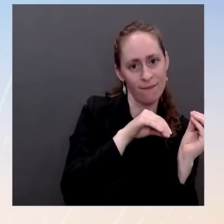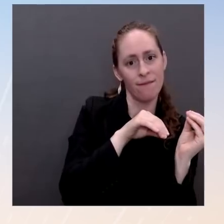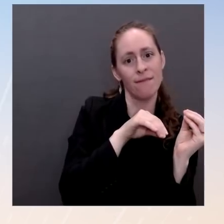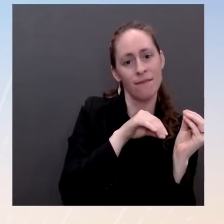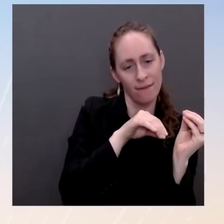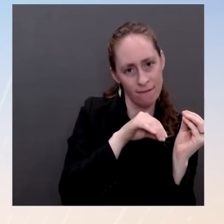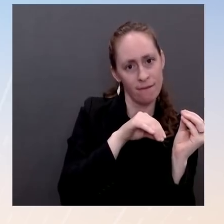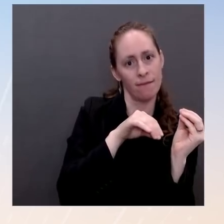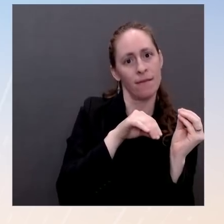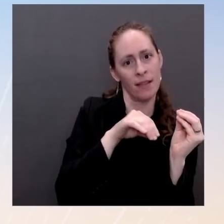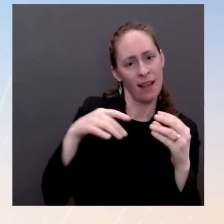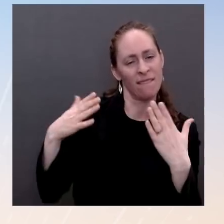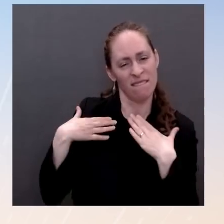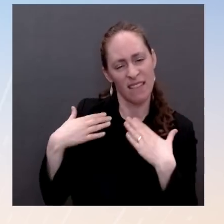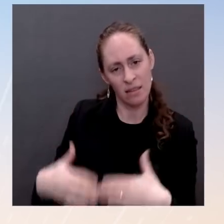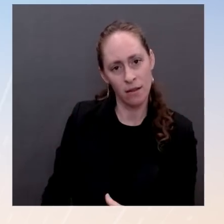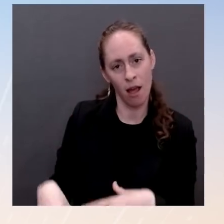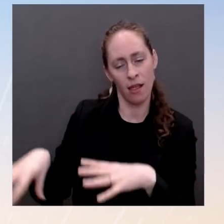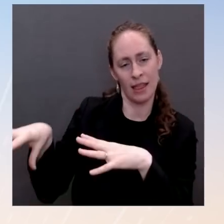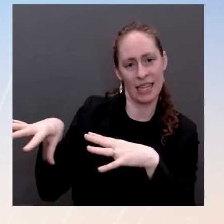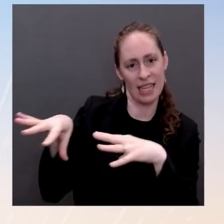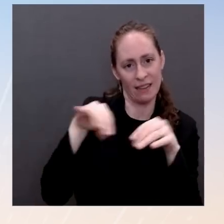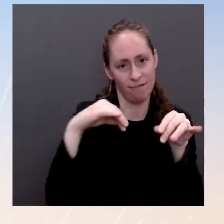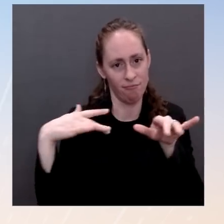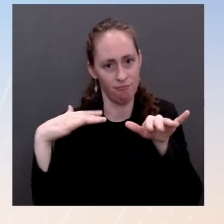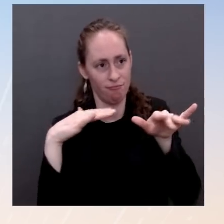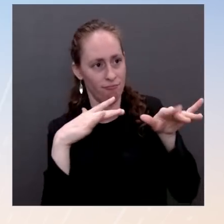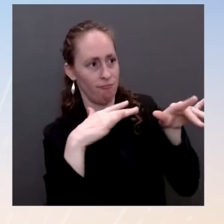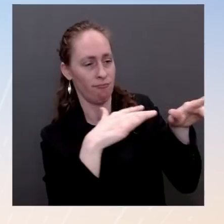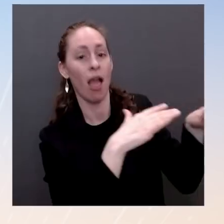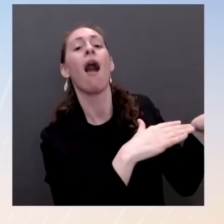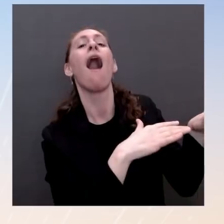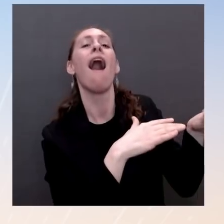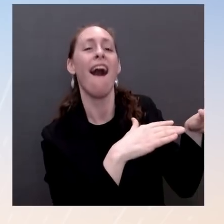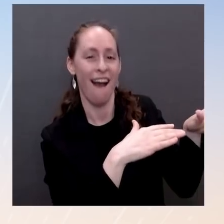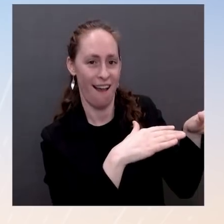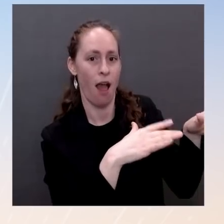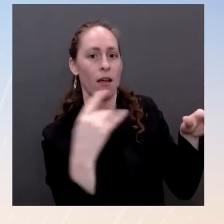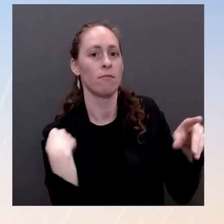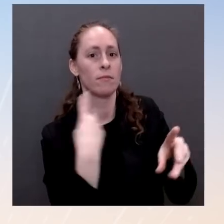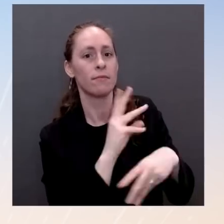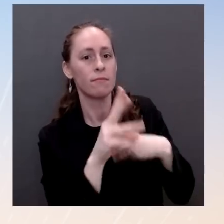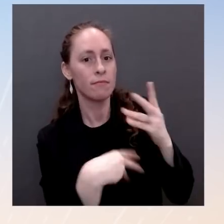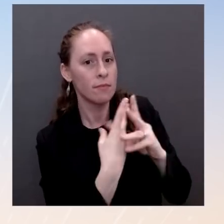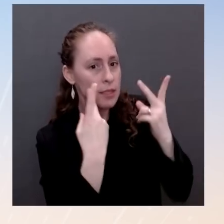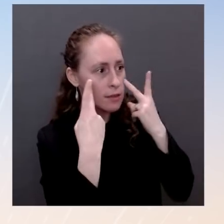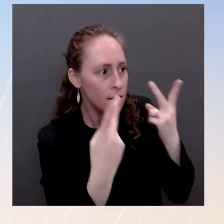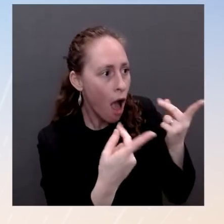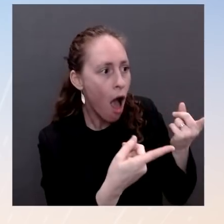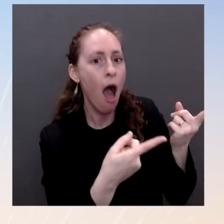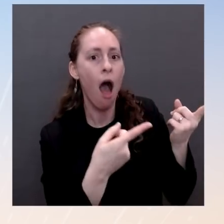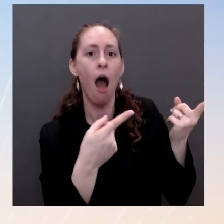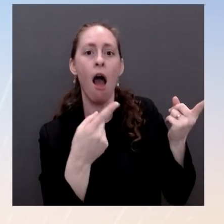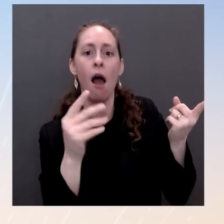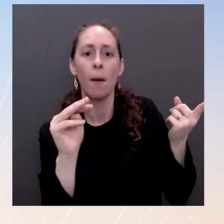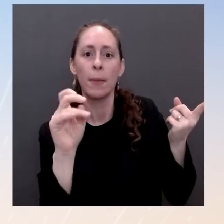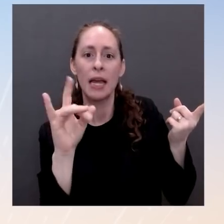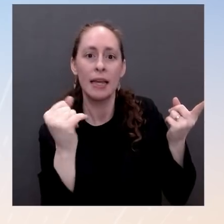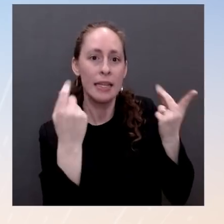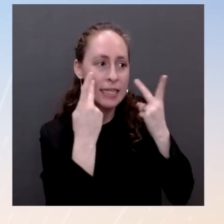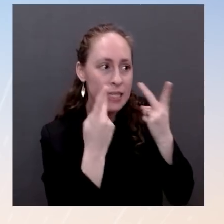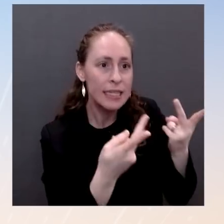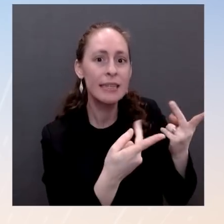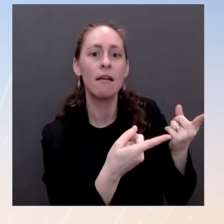clear to the global community, to the media, to the public, that they are not invading Ukraine and backing that up with